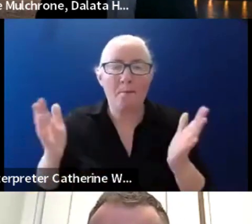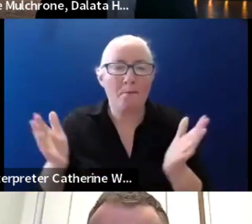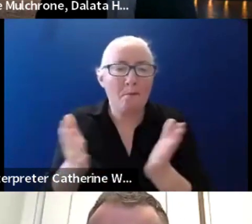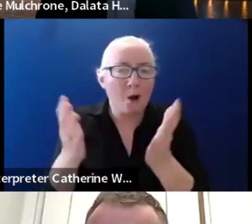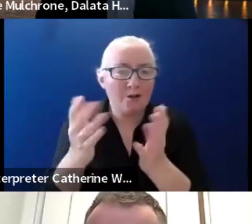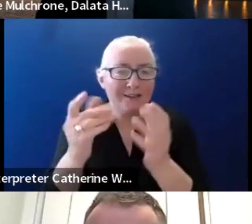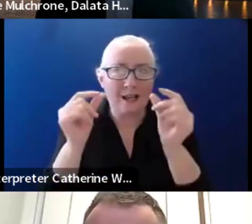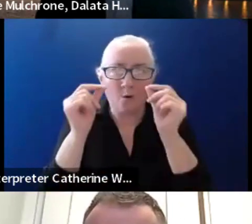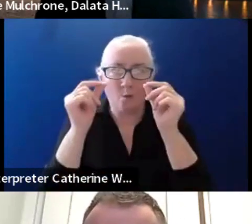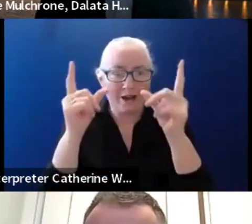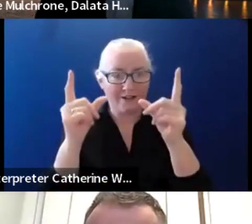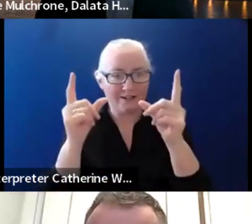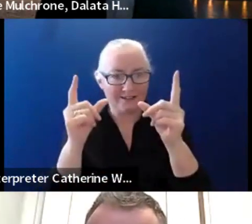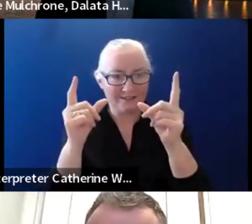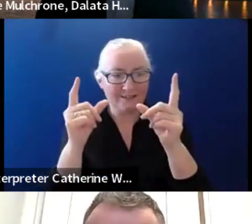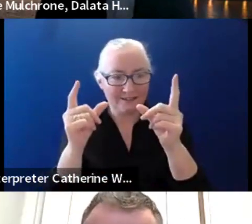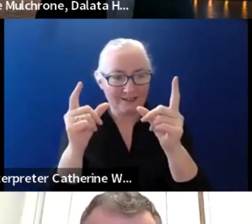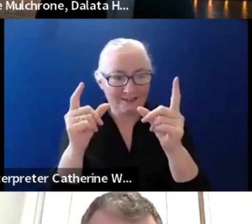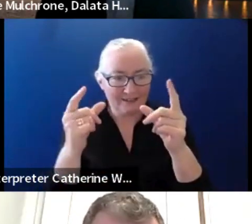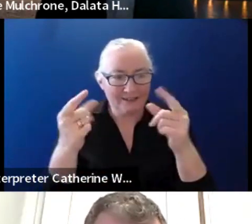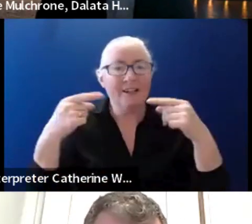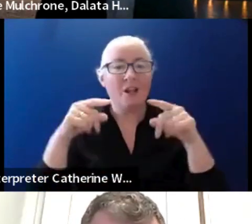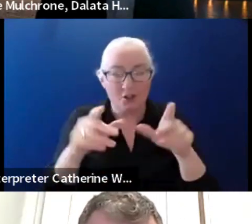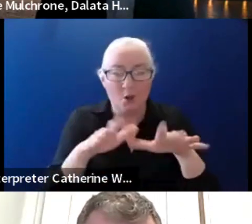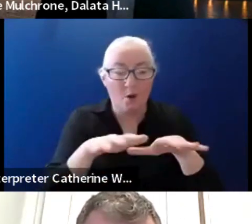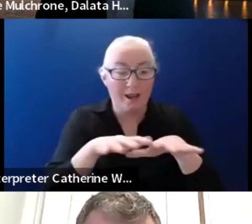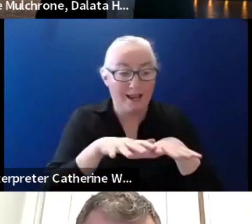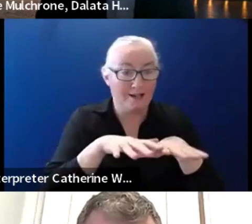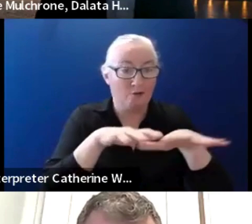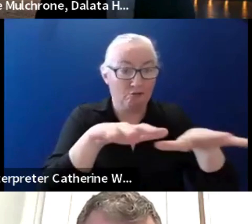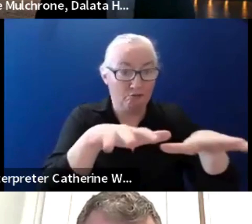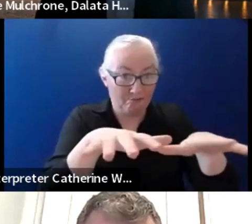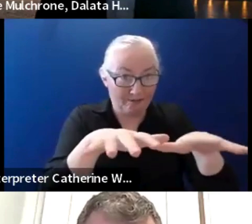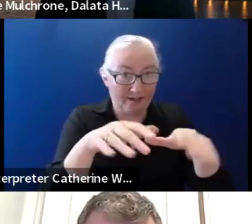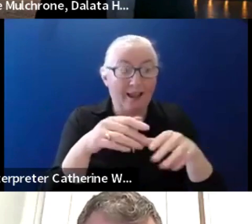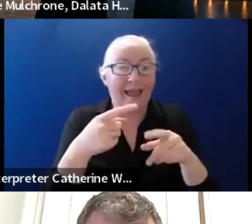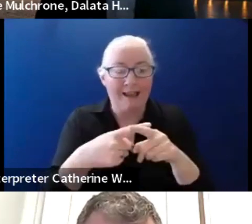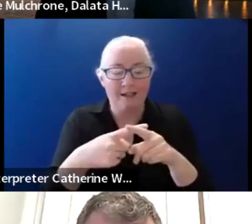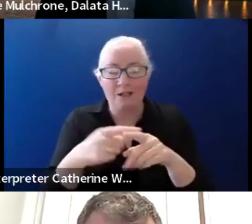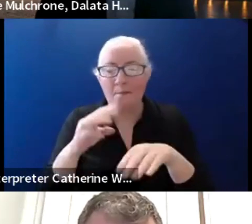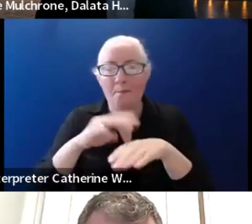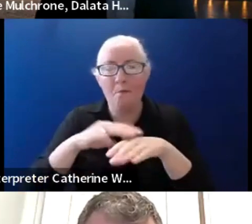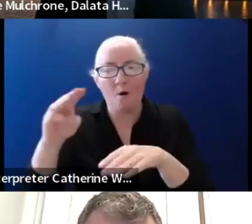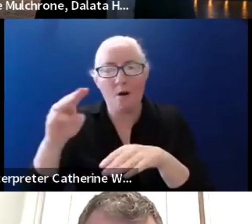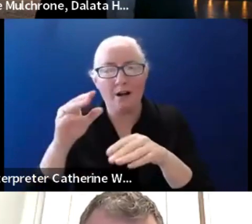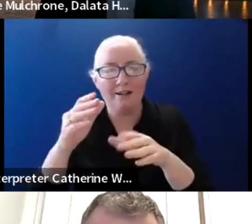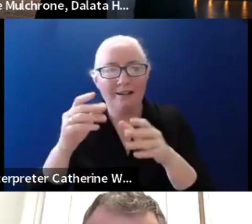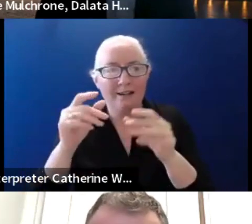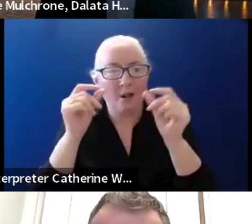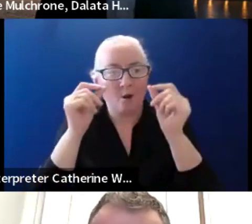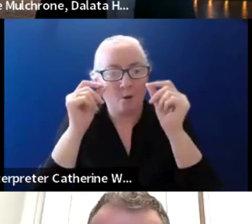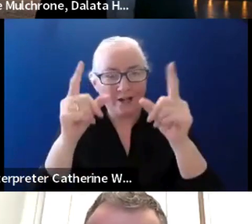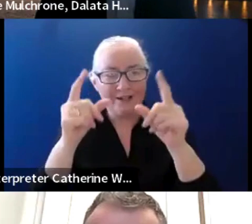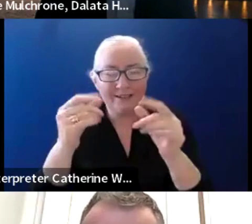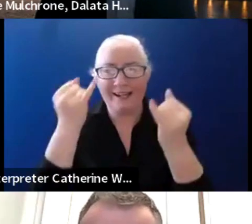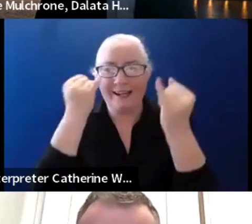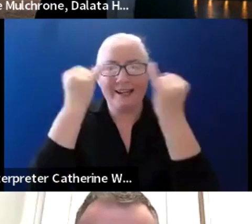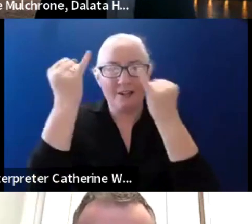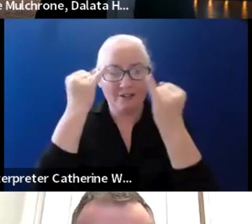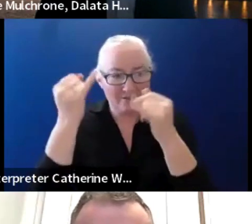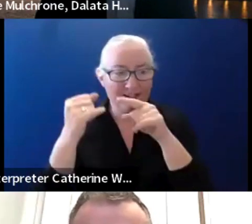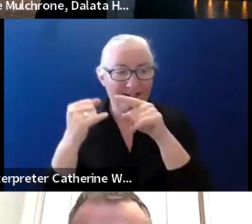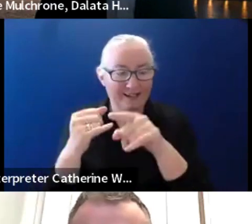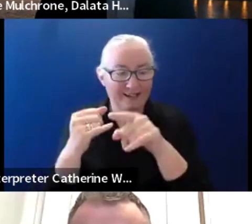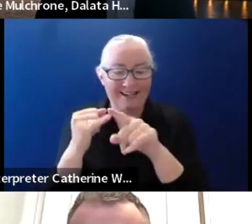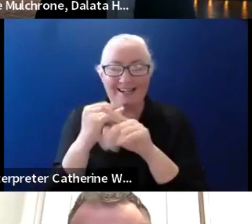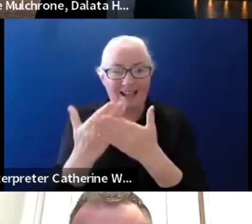awareness. Alongside our expanded reach, we hope to increase the awareness of the initiative both inside and outside of